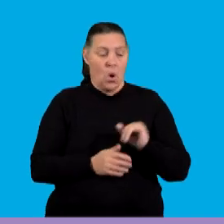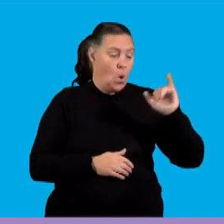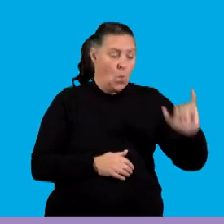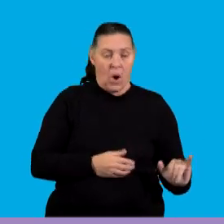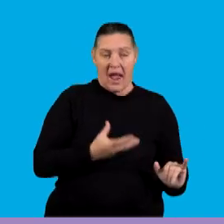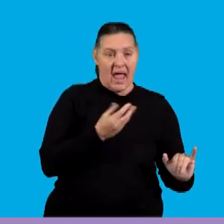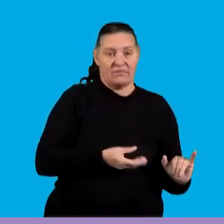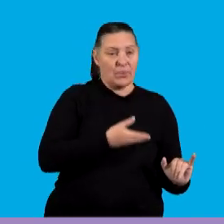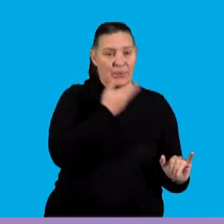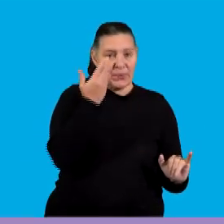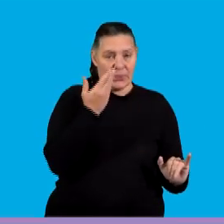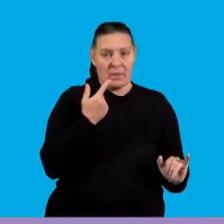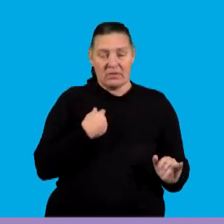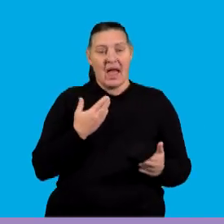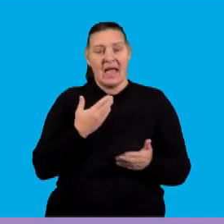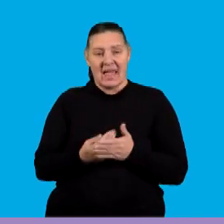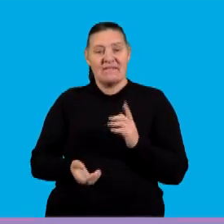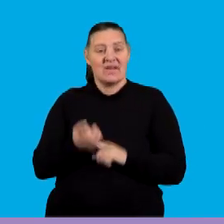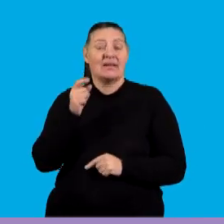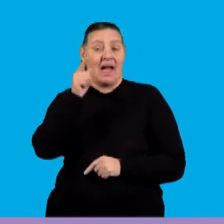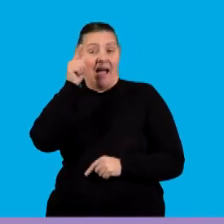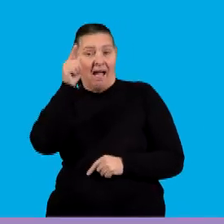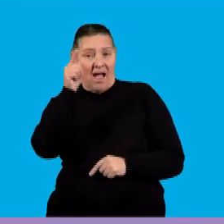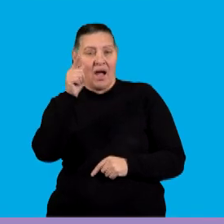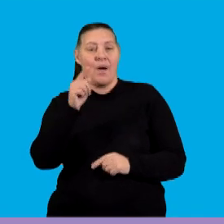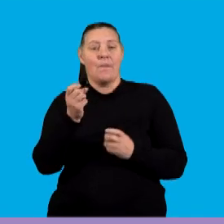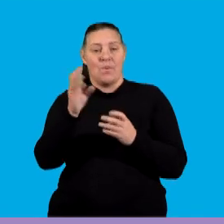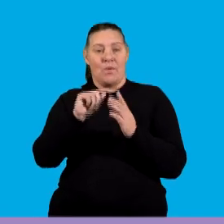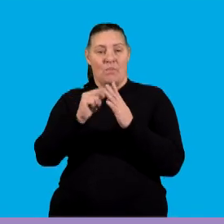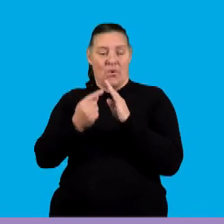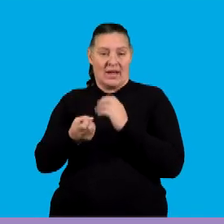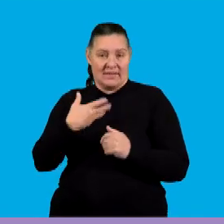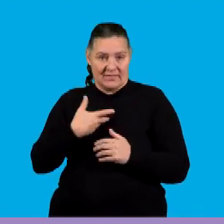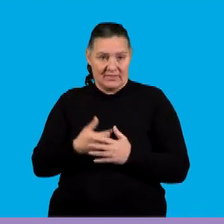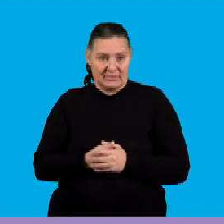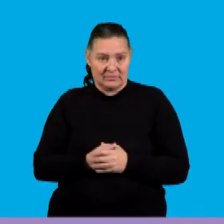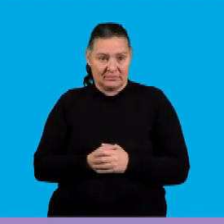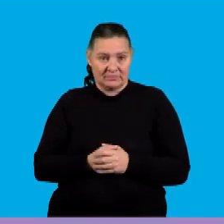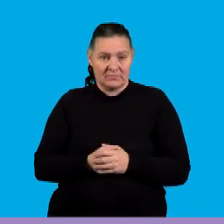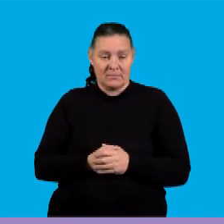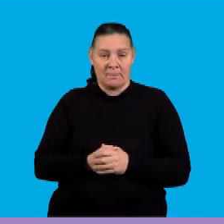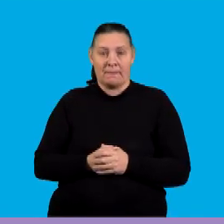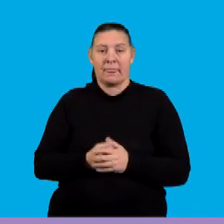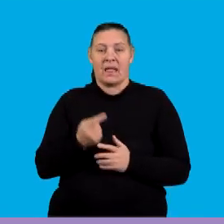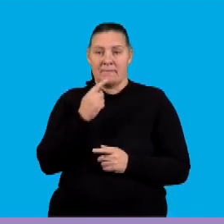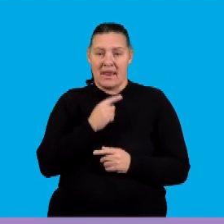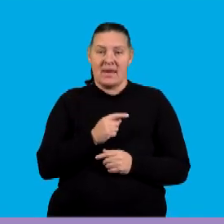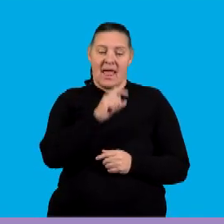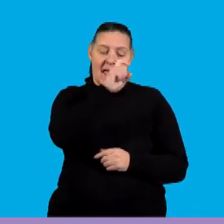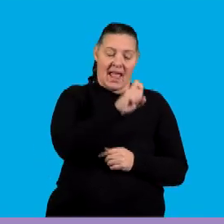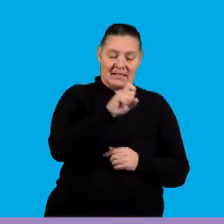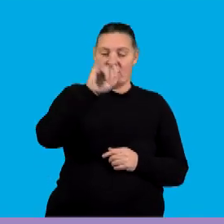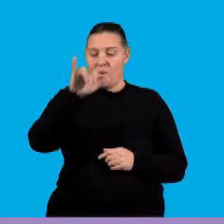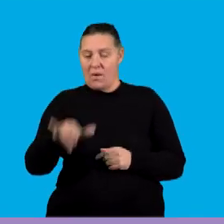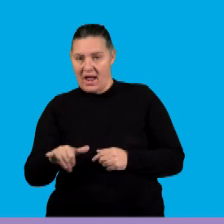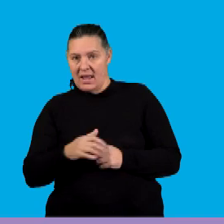y-intercept, but we can find it using the point that we've been given. Remember, a point represents x and y. It is